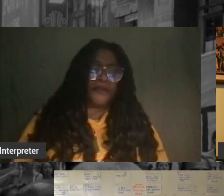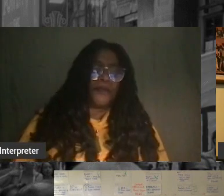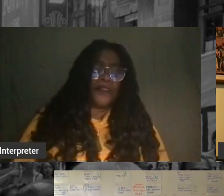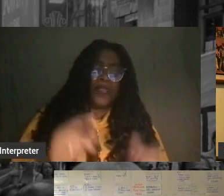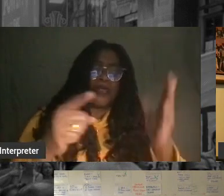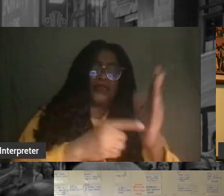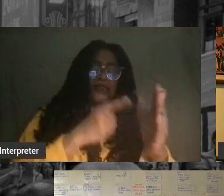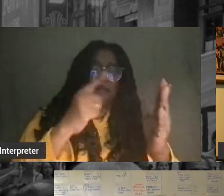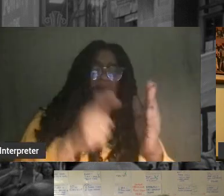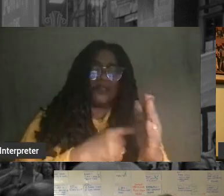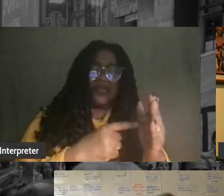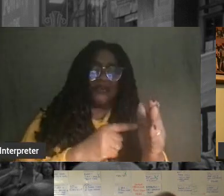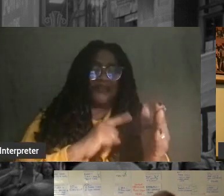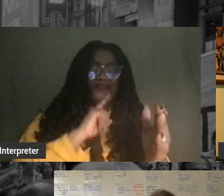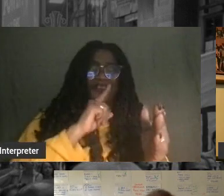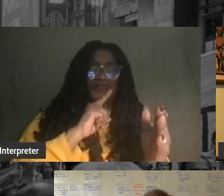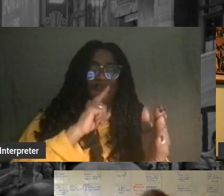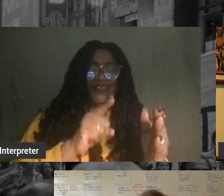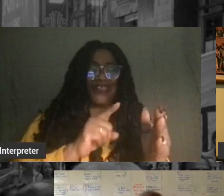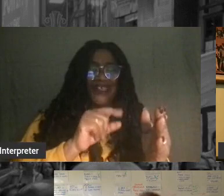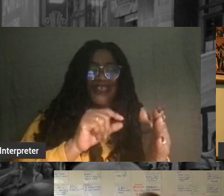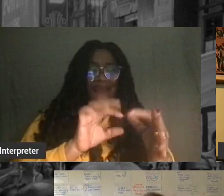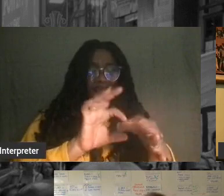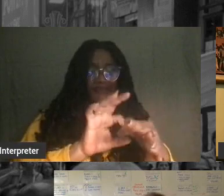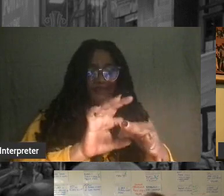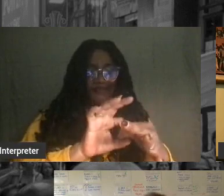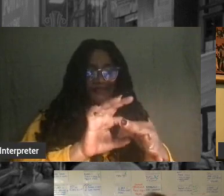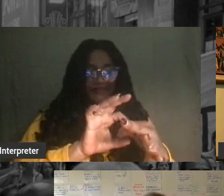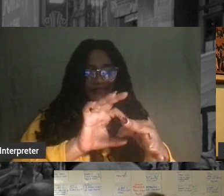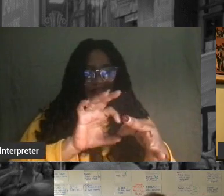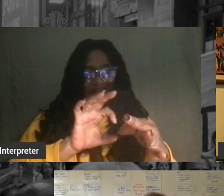Sometimes you outgrow a relationship, sometimes